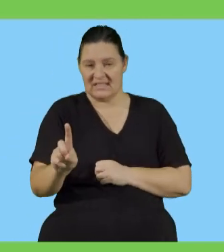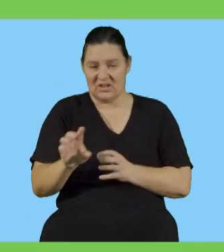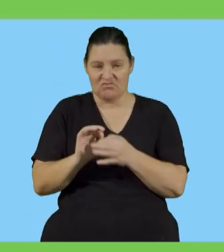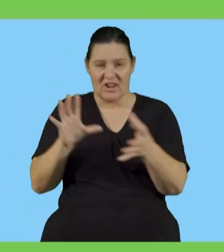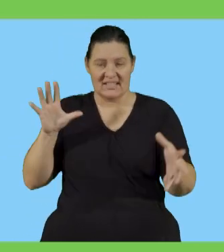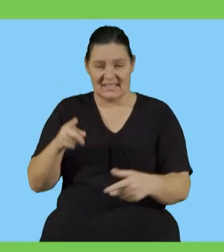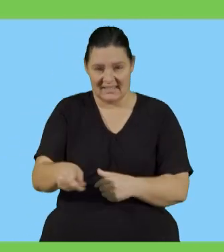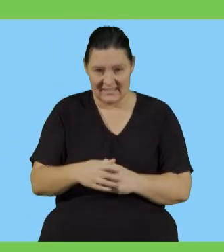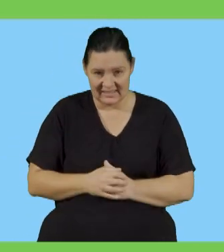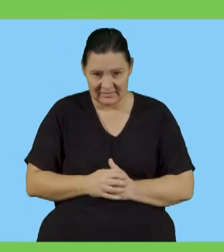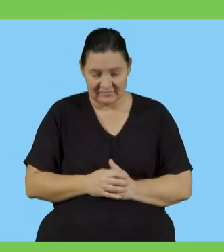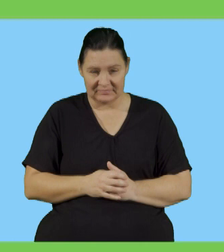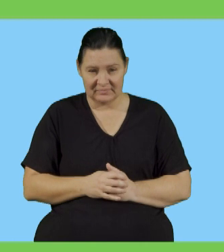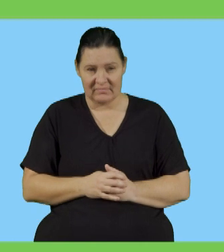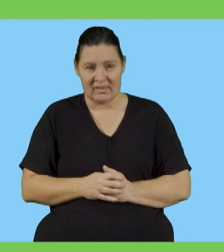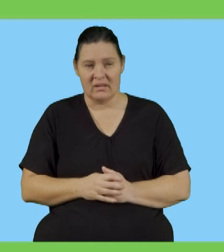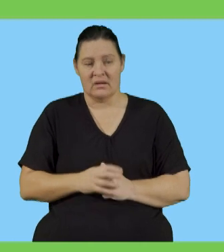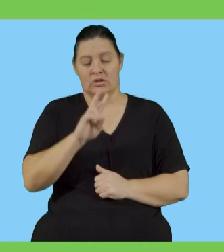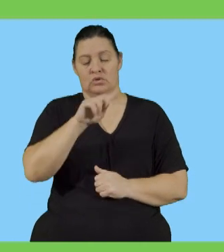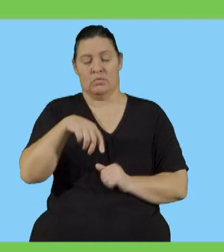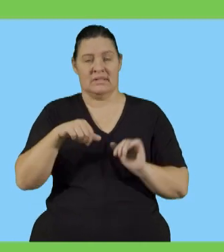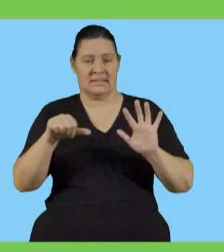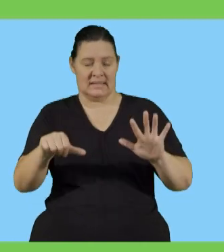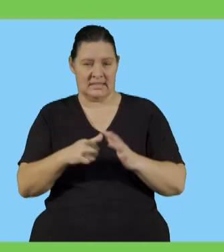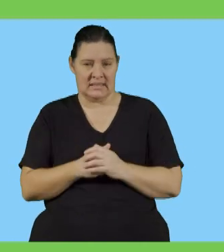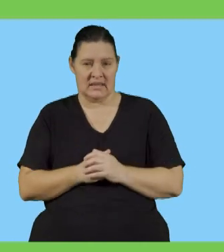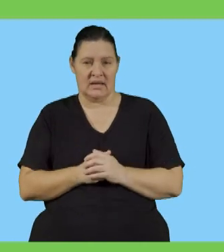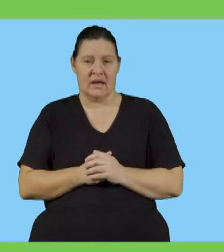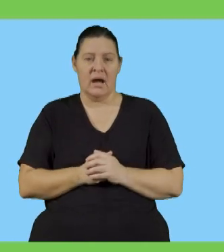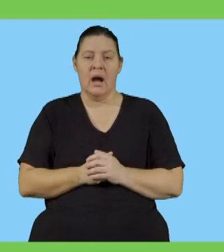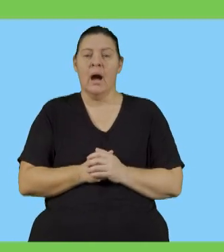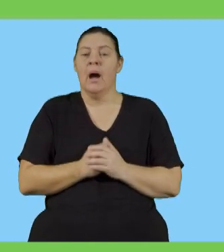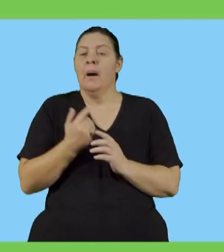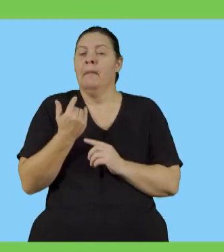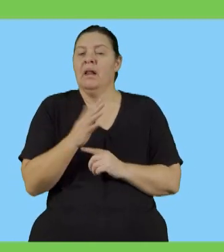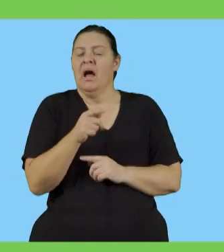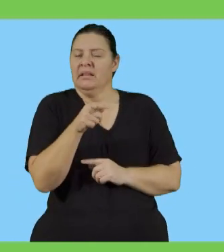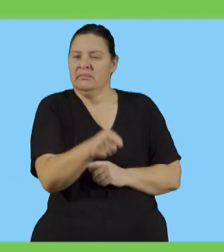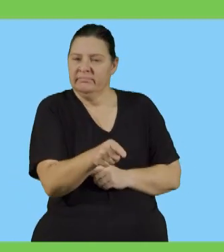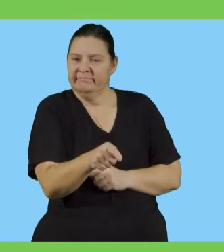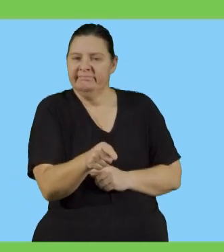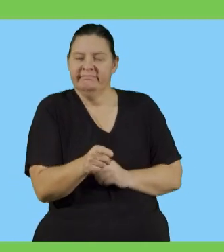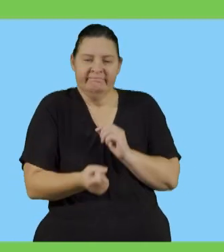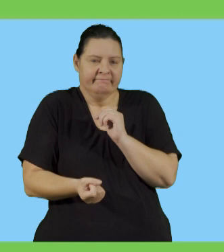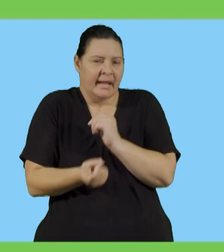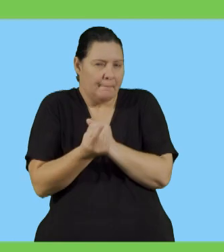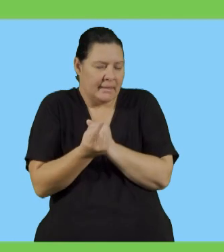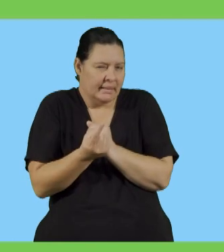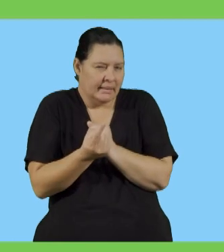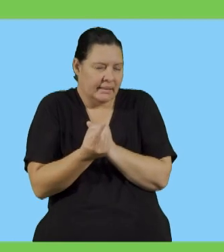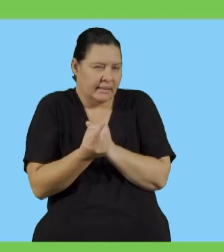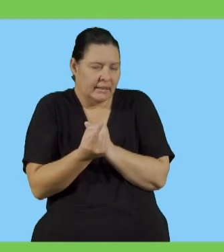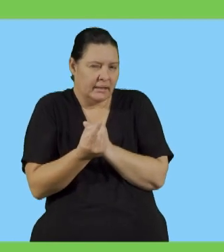being released, the product gas. 2.6 is the part of the plant in which photosynthesis takes place. So